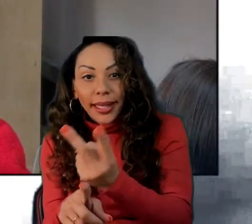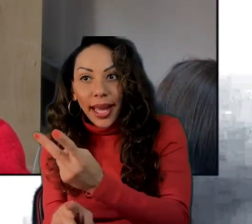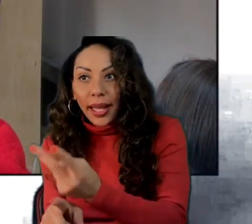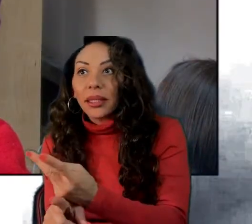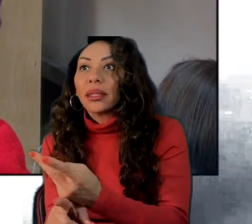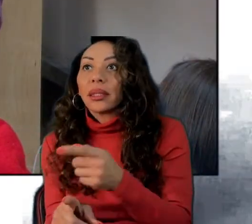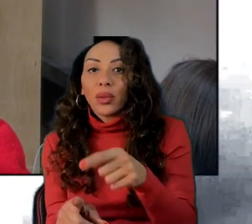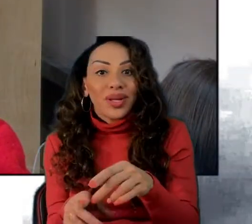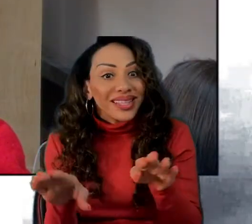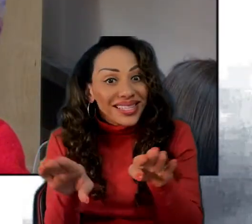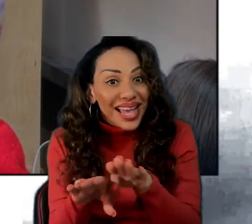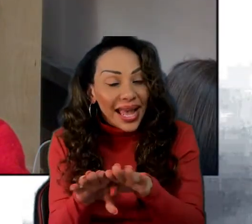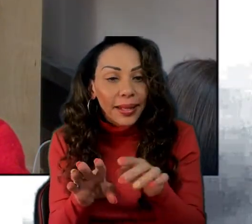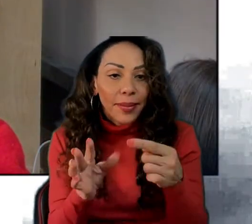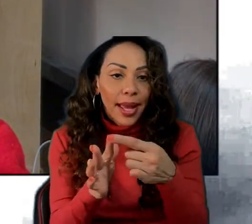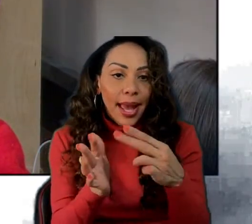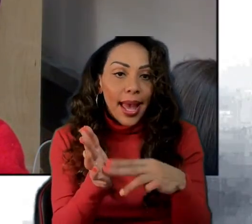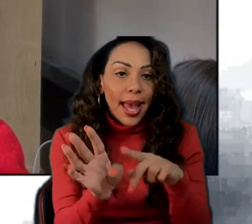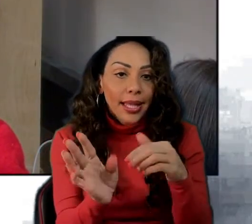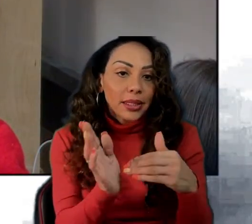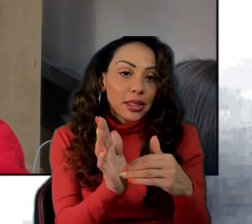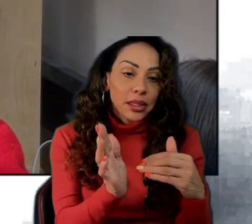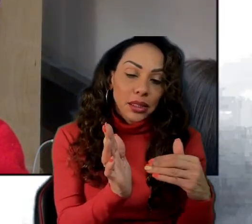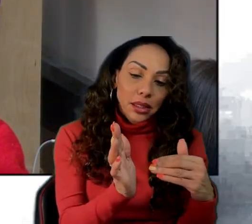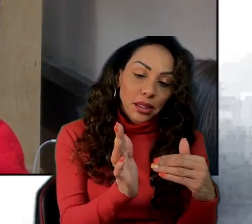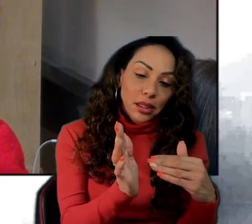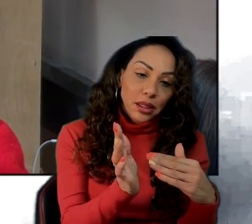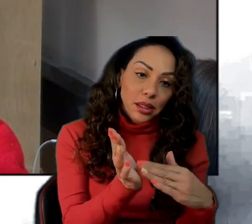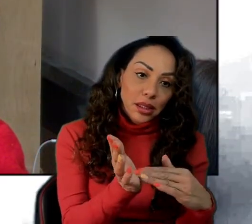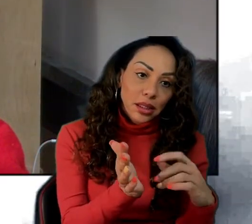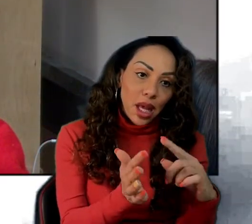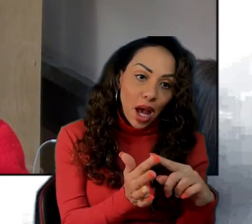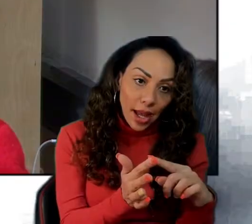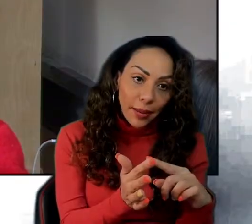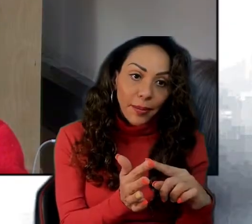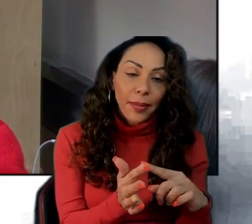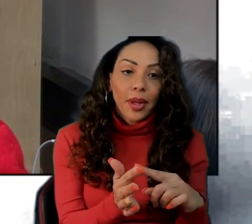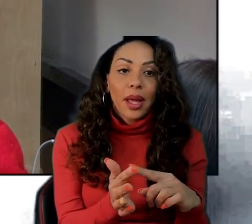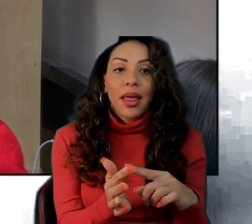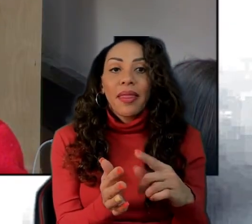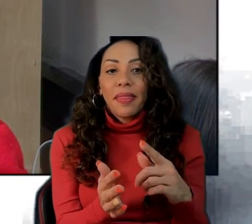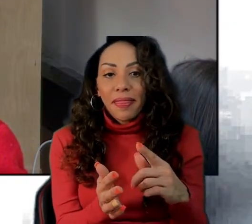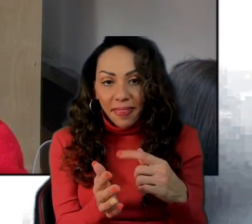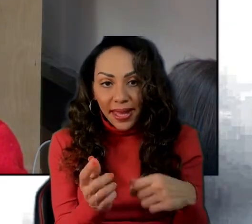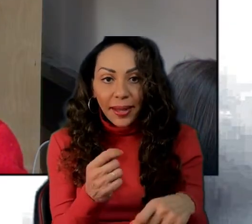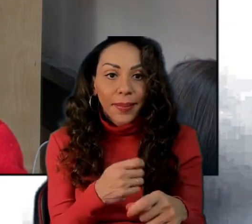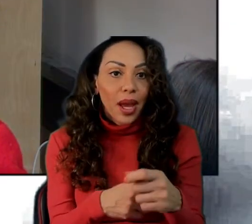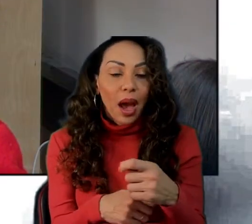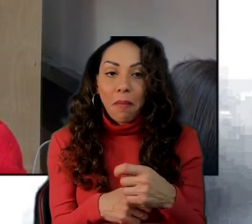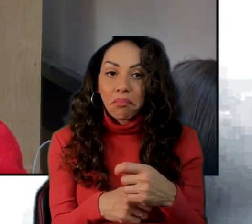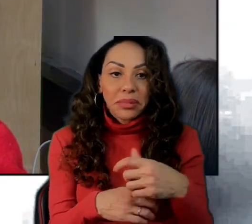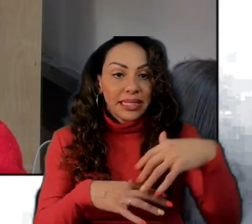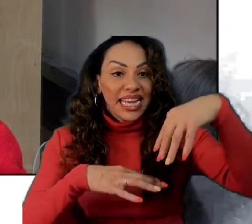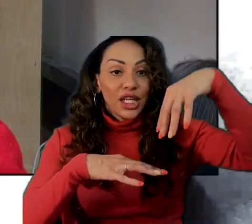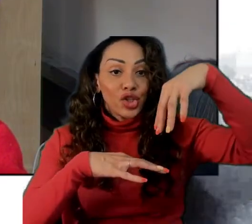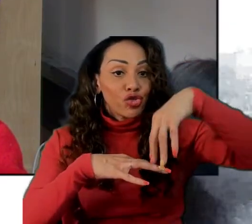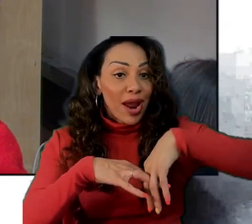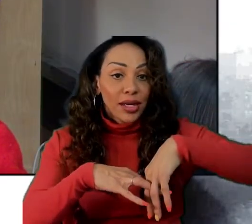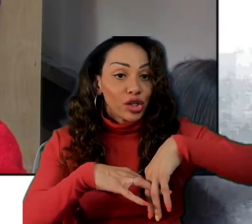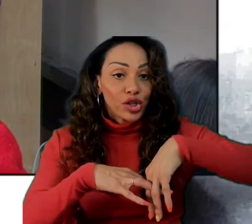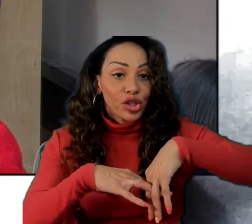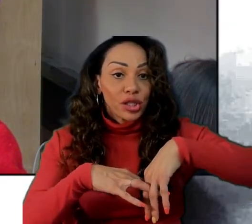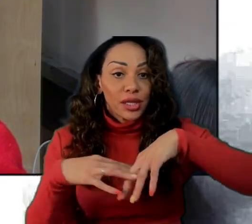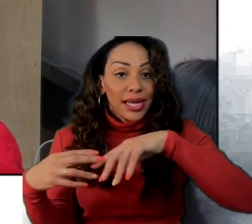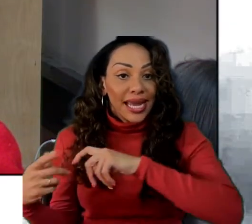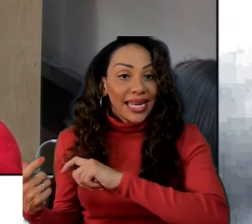areas in isolated instance, and then it will find some kind of use to stick around. So one of the leading theories